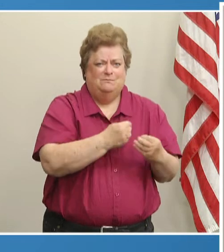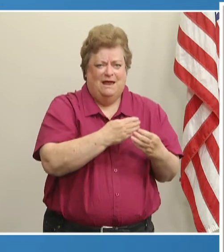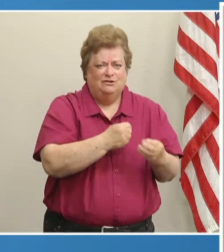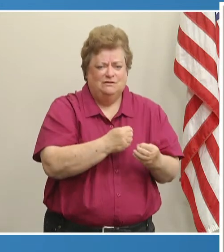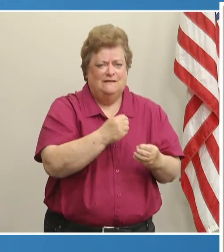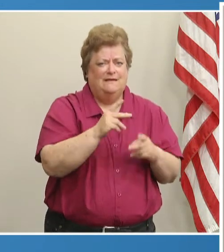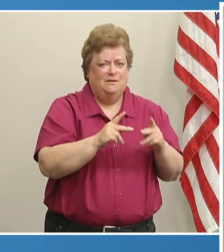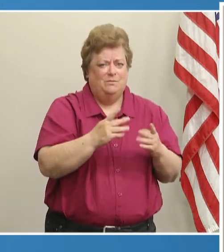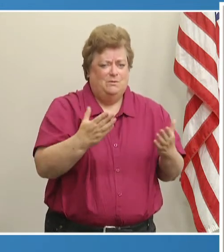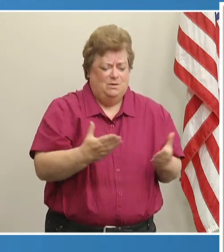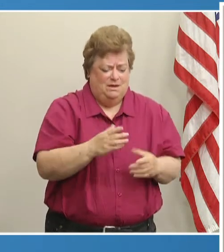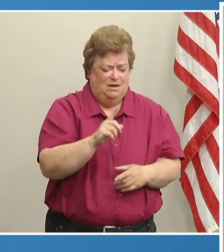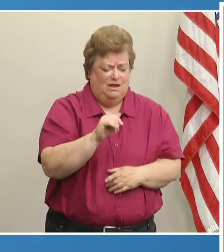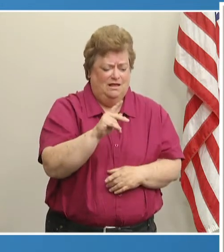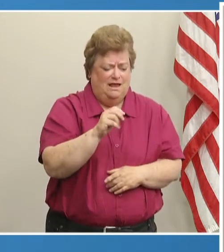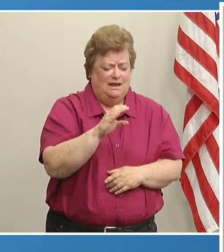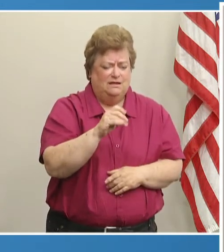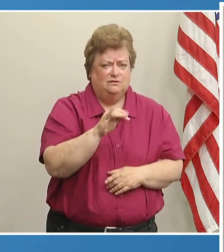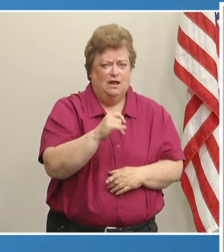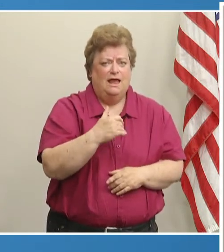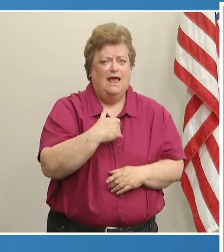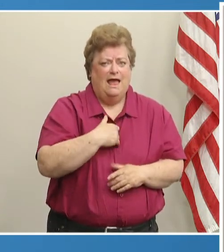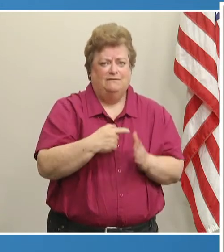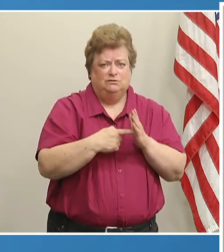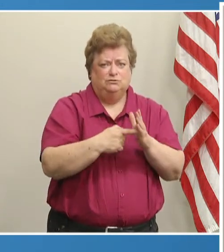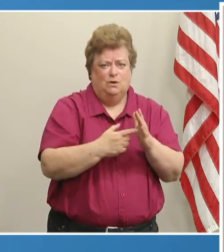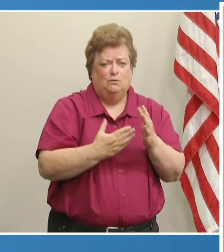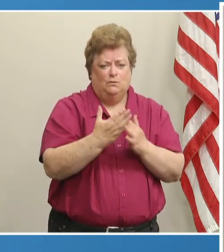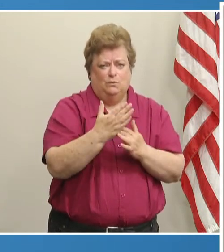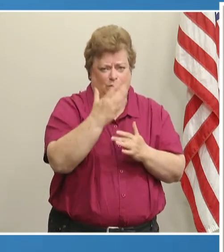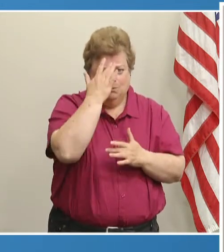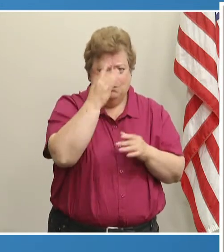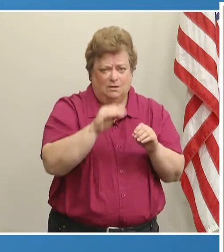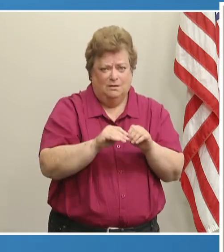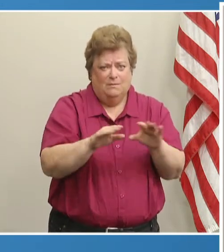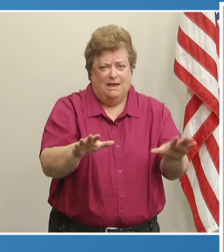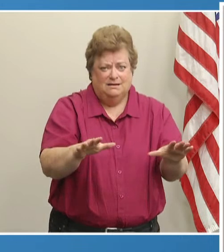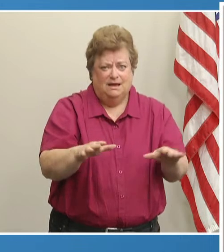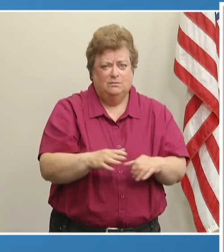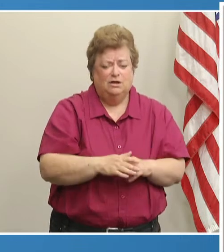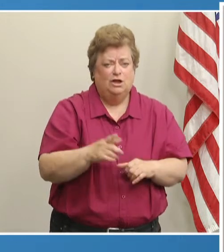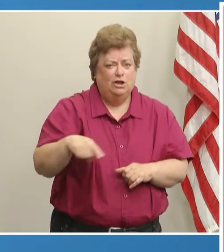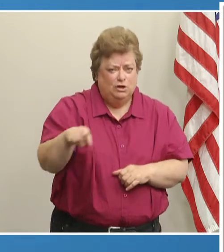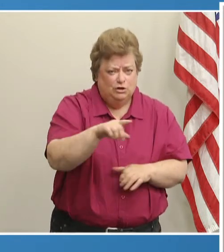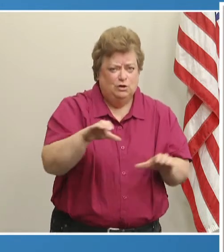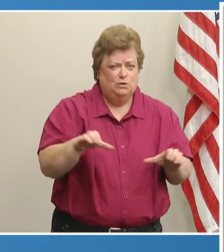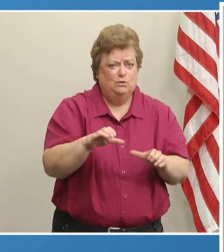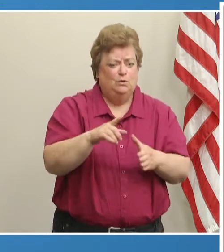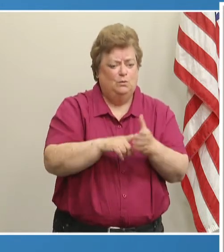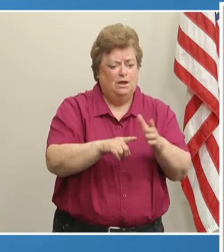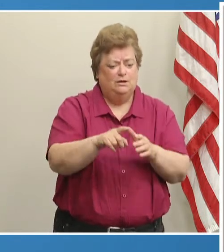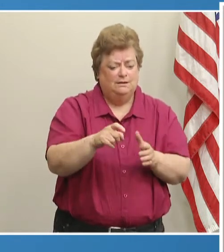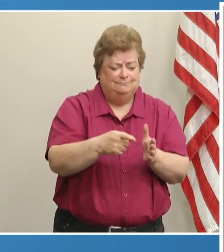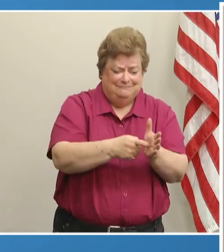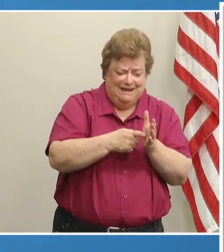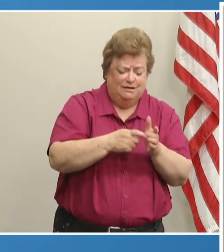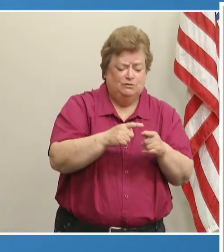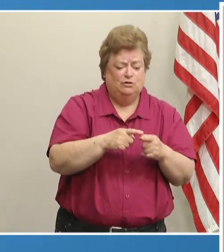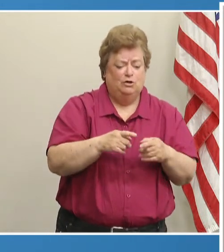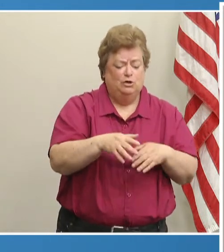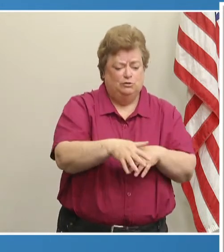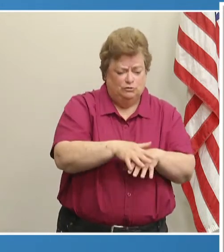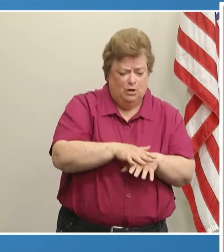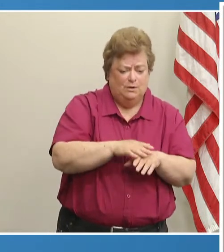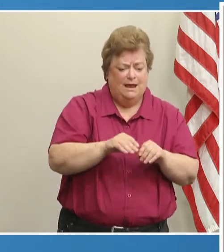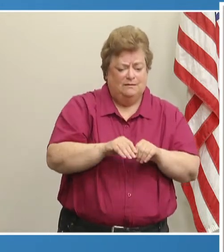and Lancaster County have demonstrated throughout the pandemic. You continue to do what it takes to slow the spread and save lives and